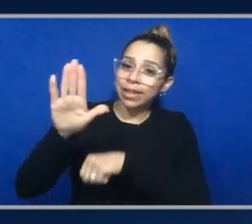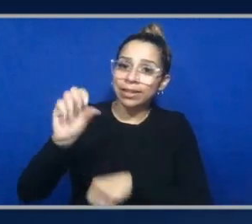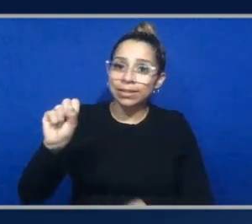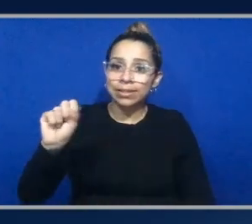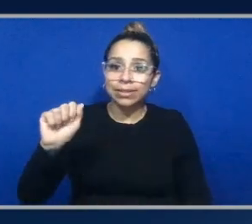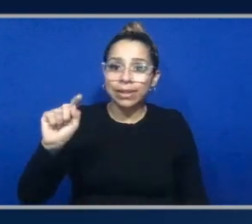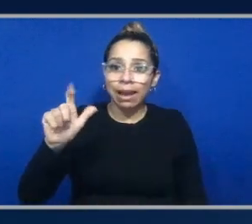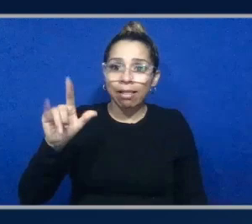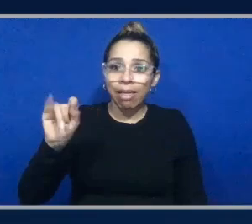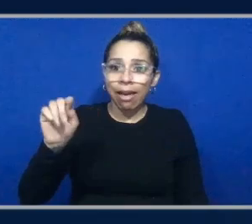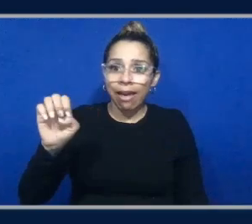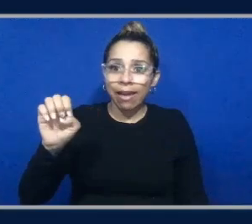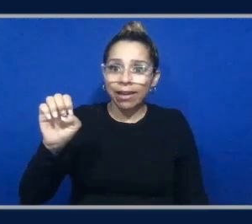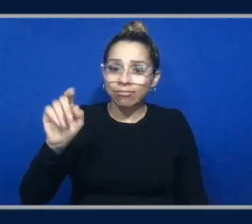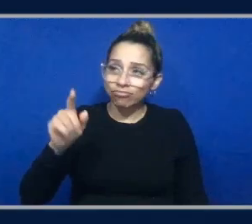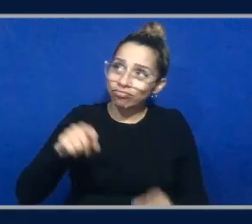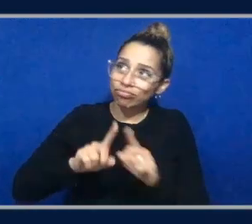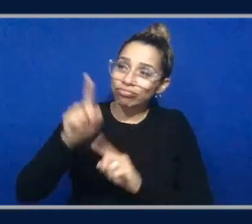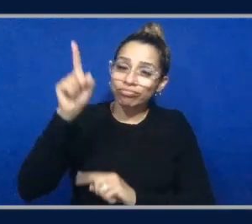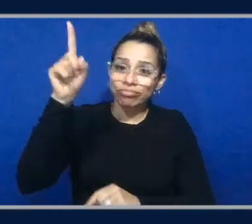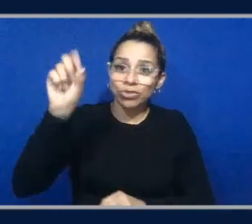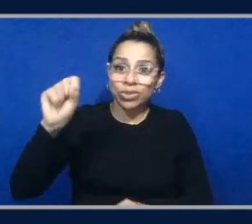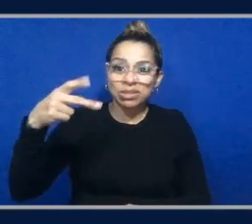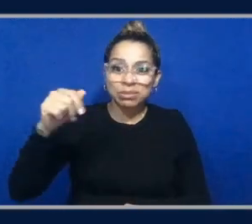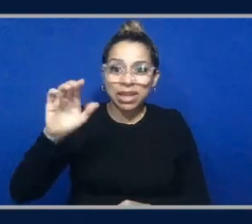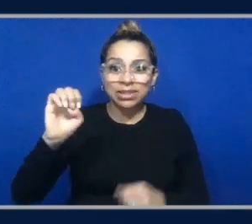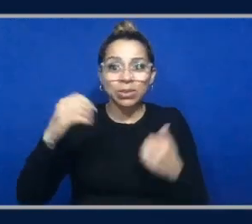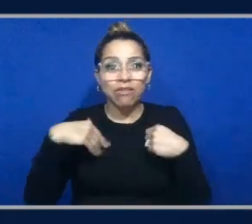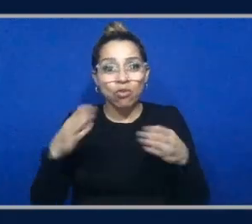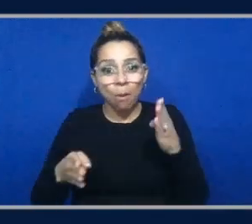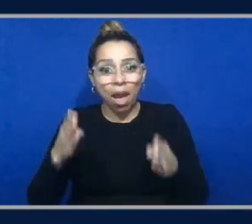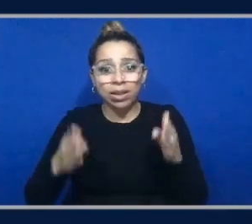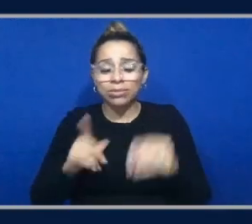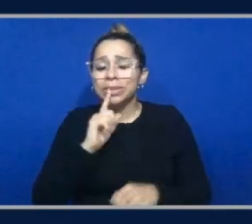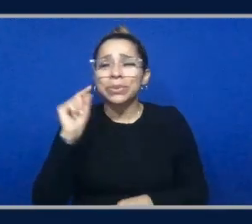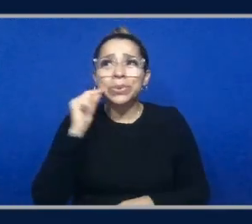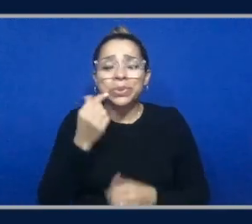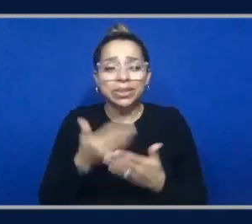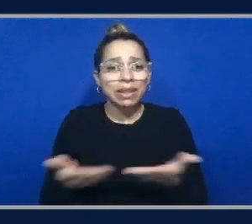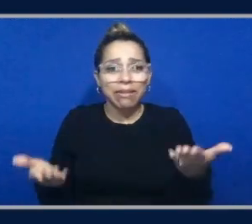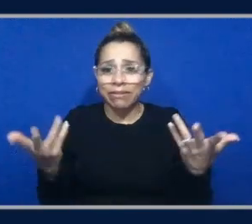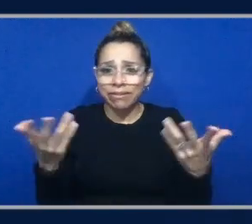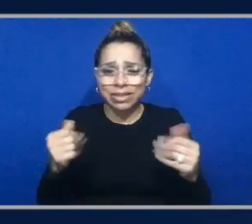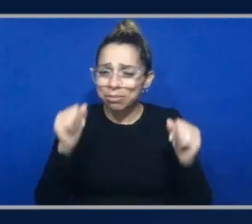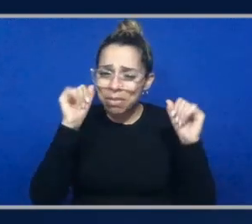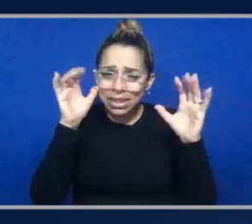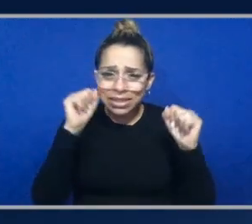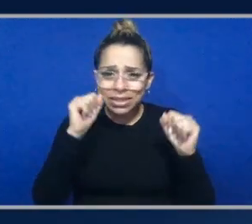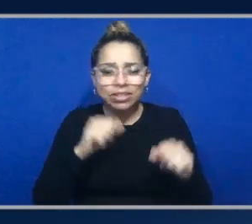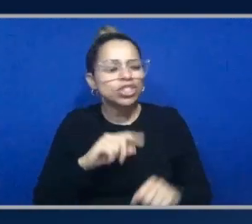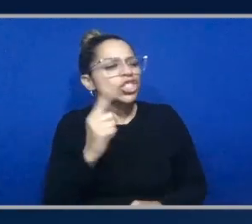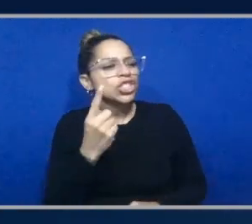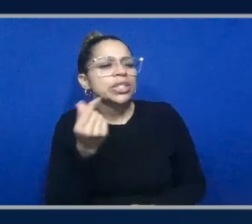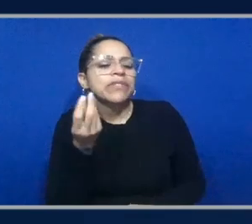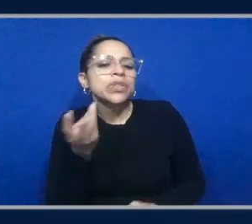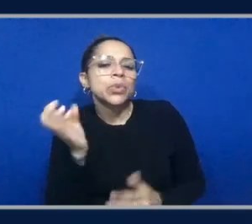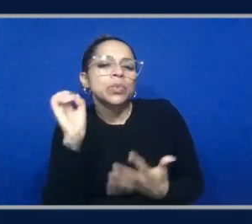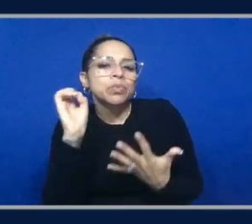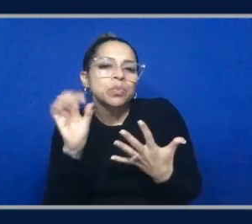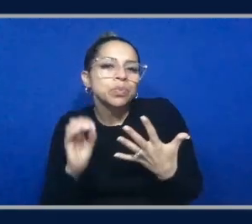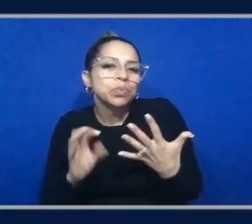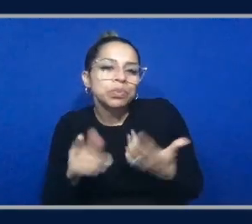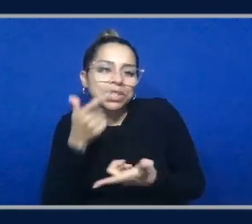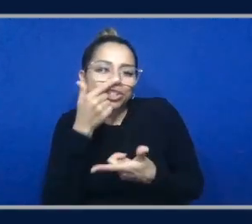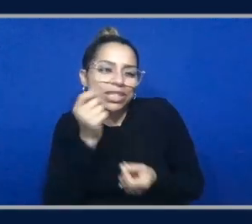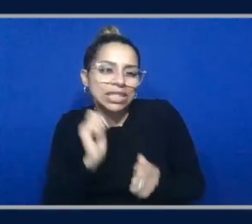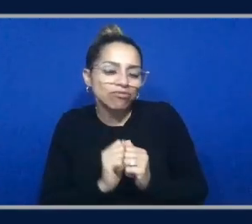with so much cool stuff. Right. It is just amazing. Just a few interesting things. Just a few interesting things. Yeah. A few Just a few. interesting Only things. a few.